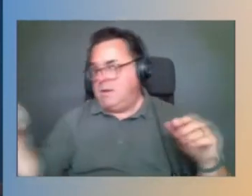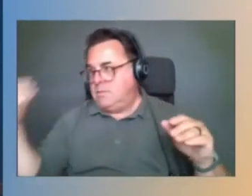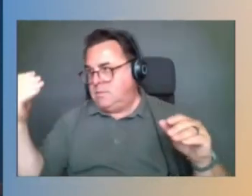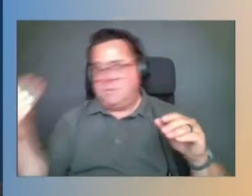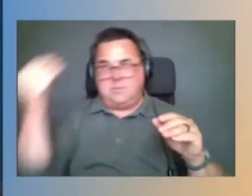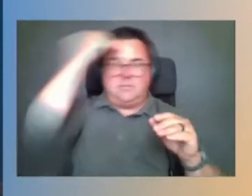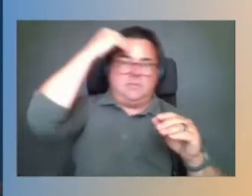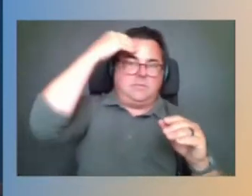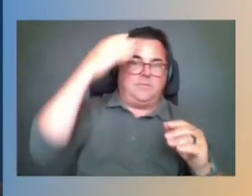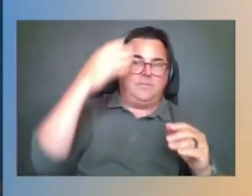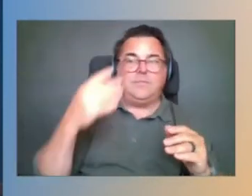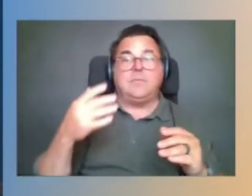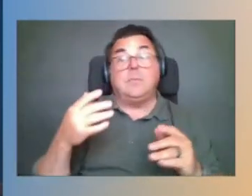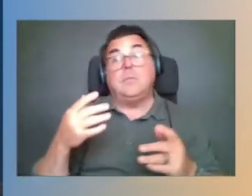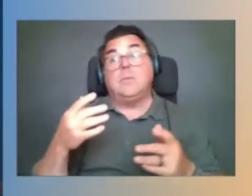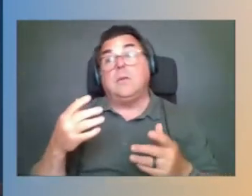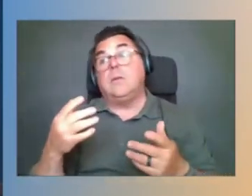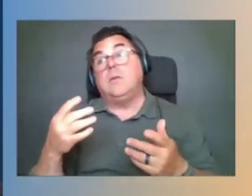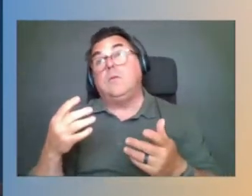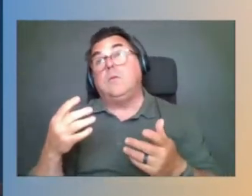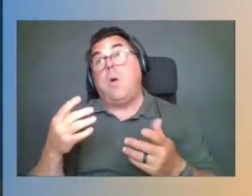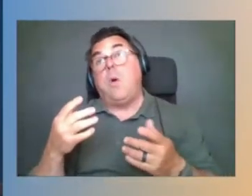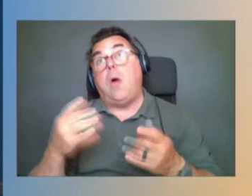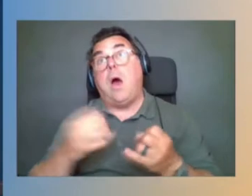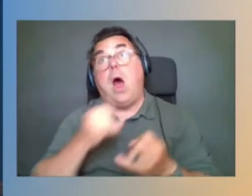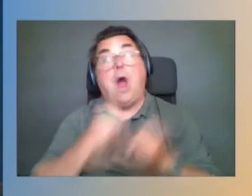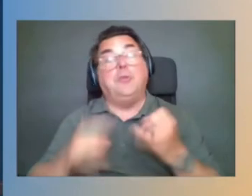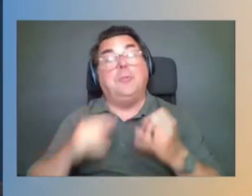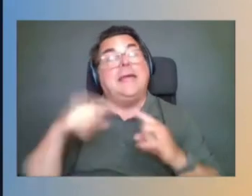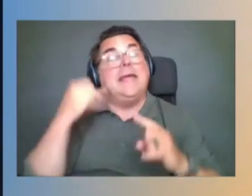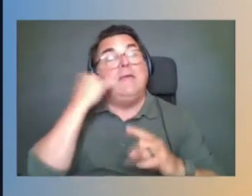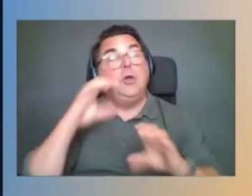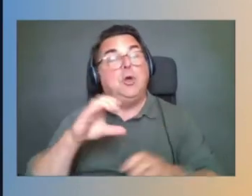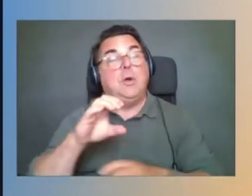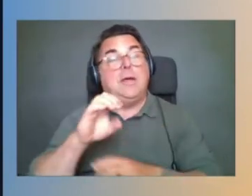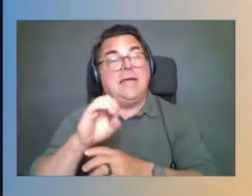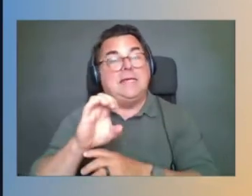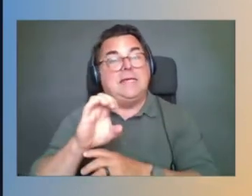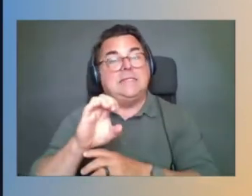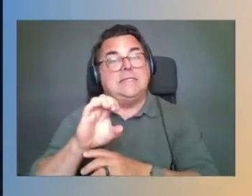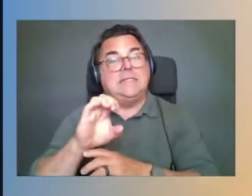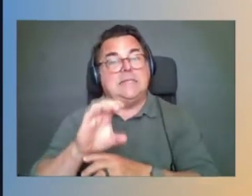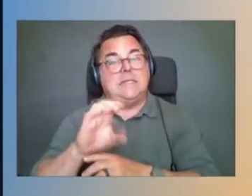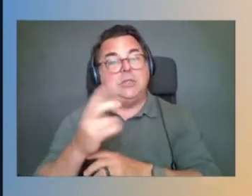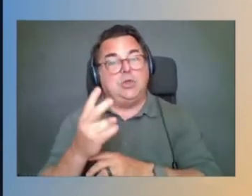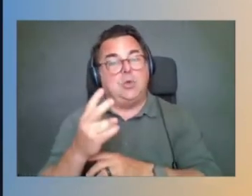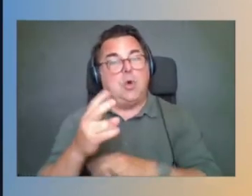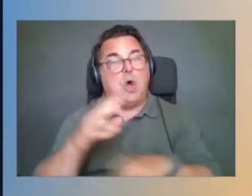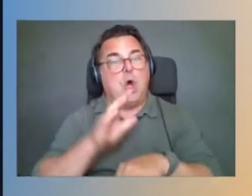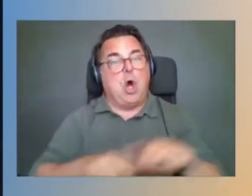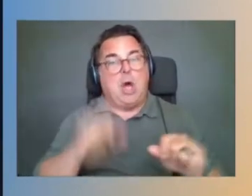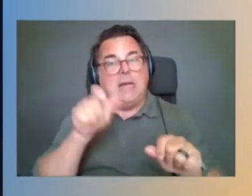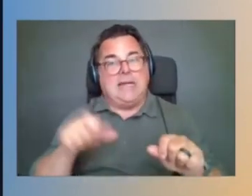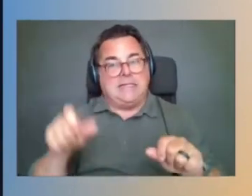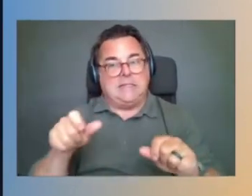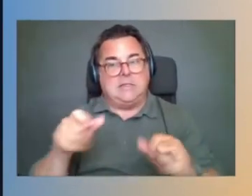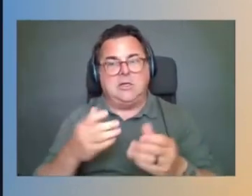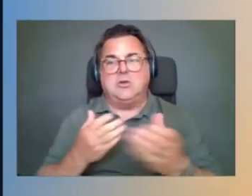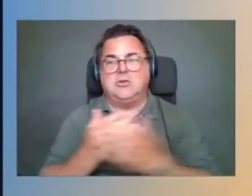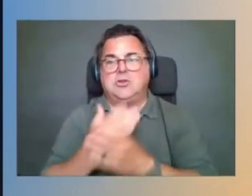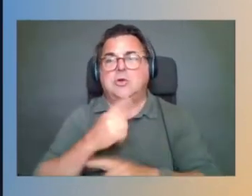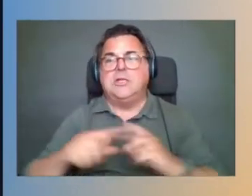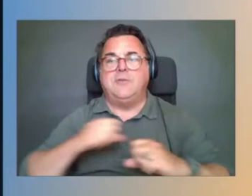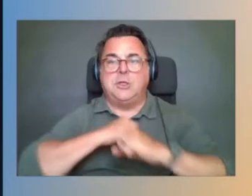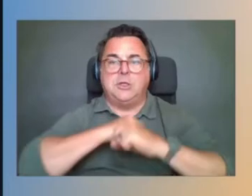So, ultimately, when we do an EC2 run instance call, that goes through a bunch of security and a